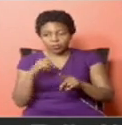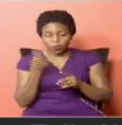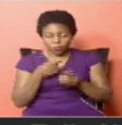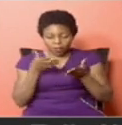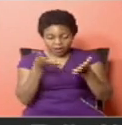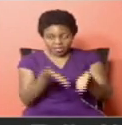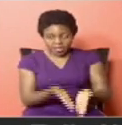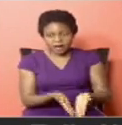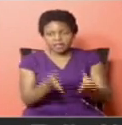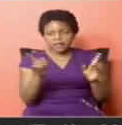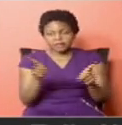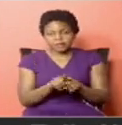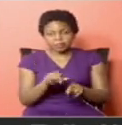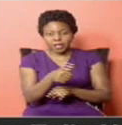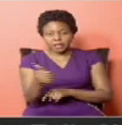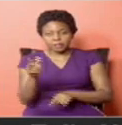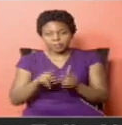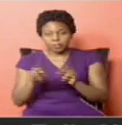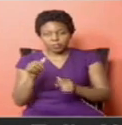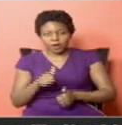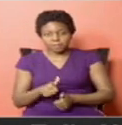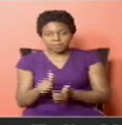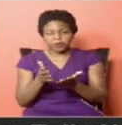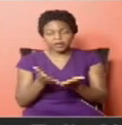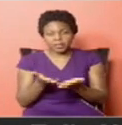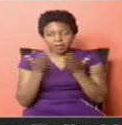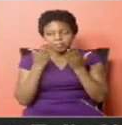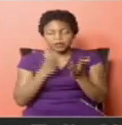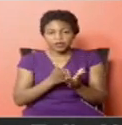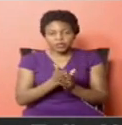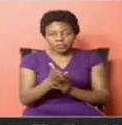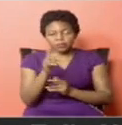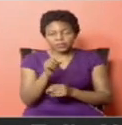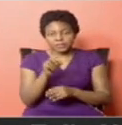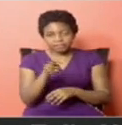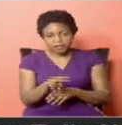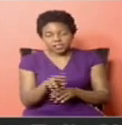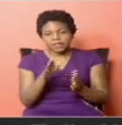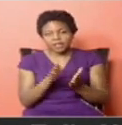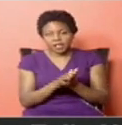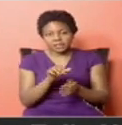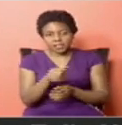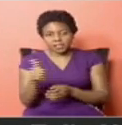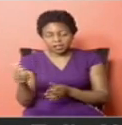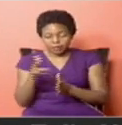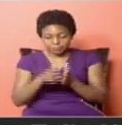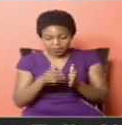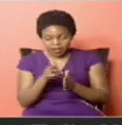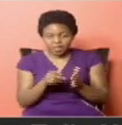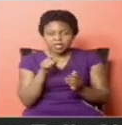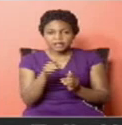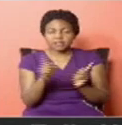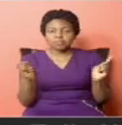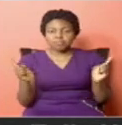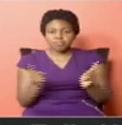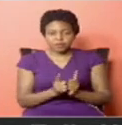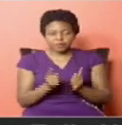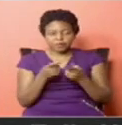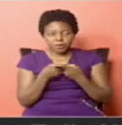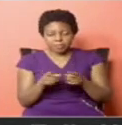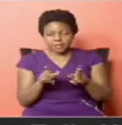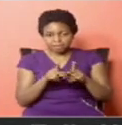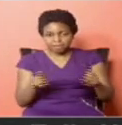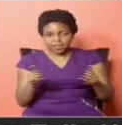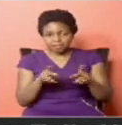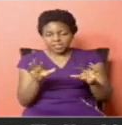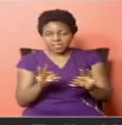present here and those following us virtually to this very brief but